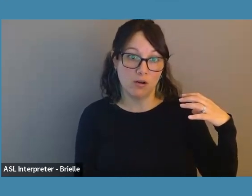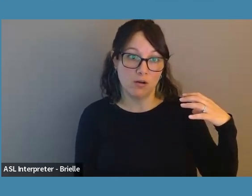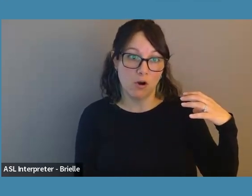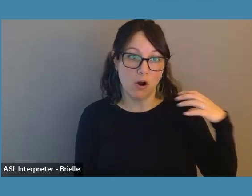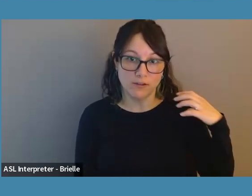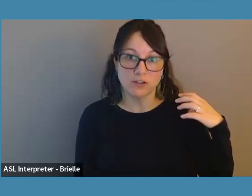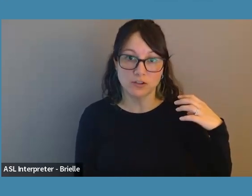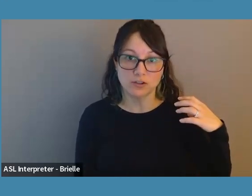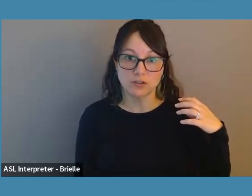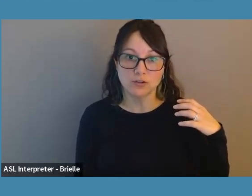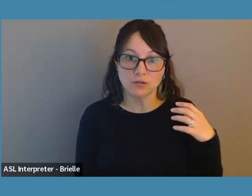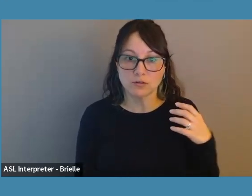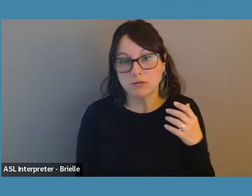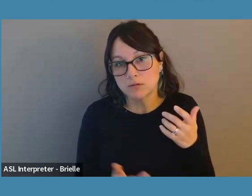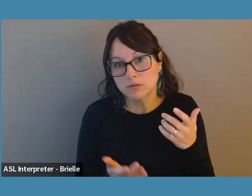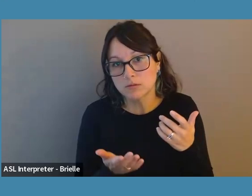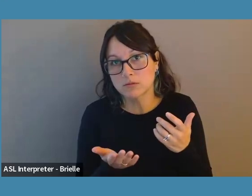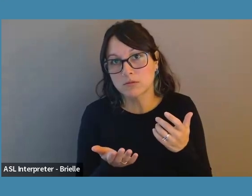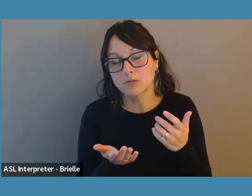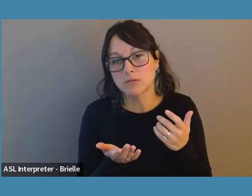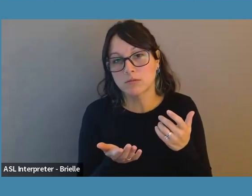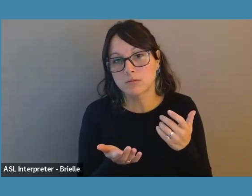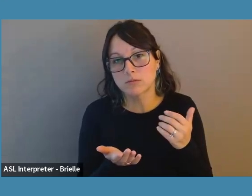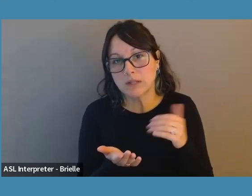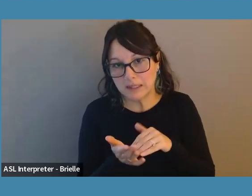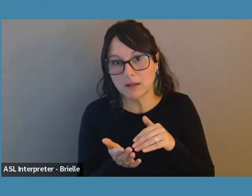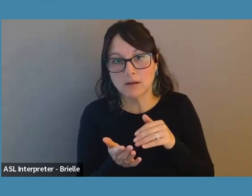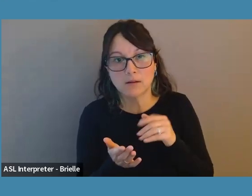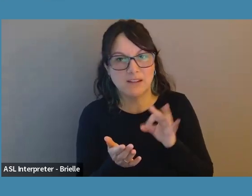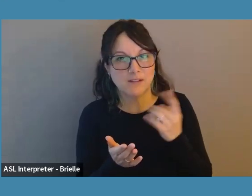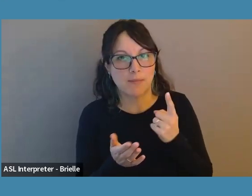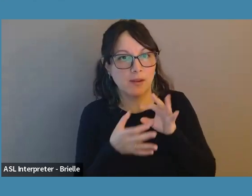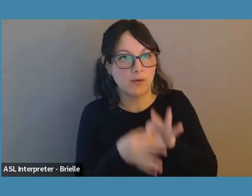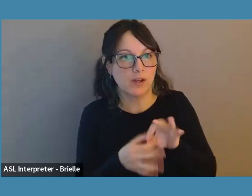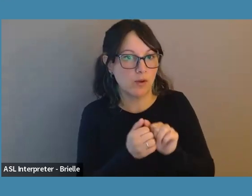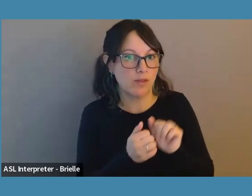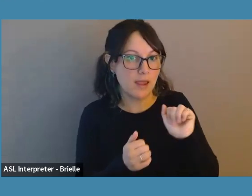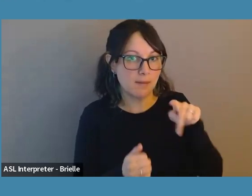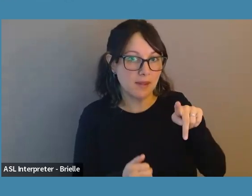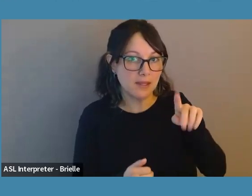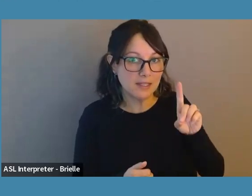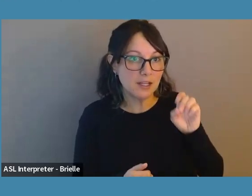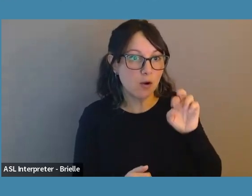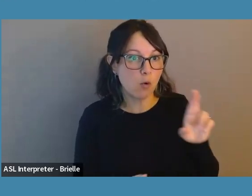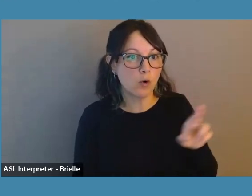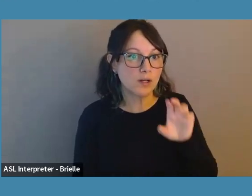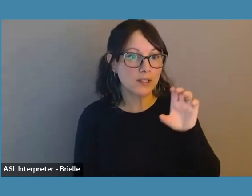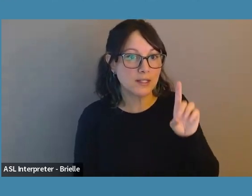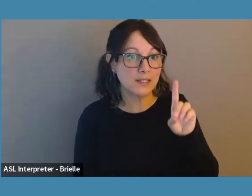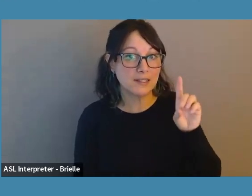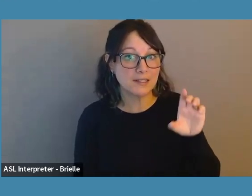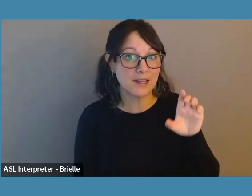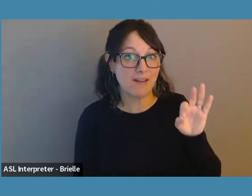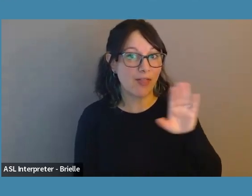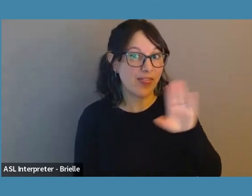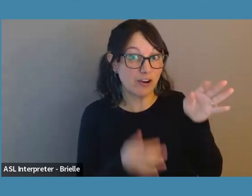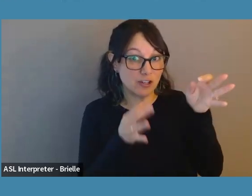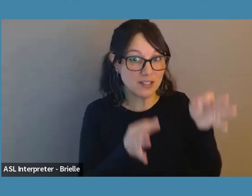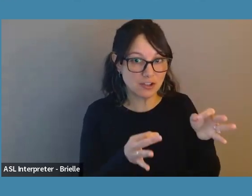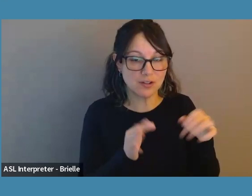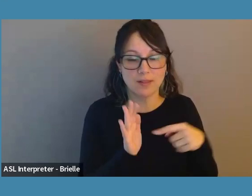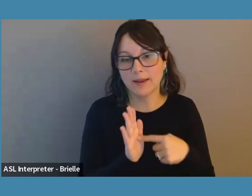like I said, for matters relating to APD or DCF's decisions. Those things can be things